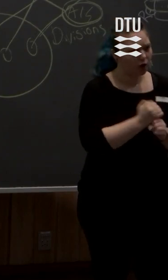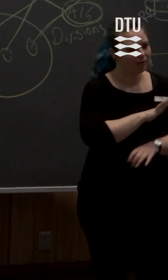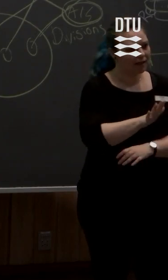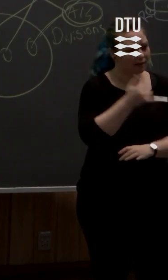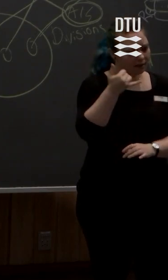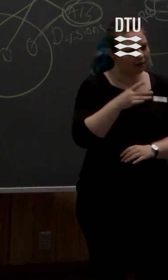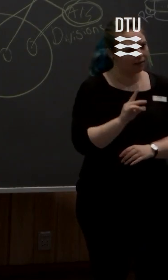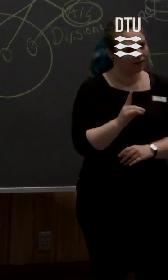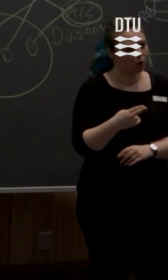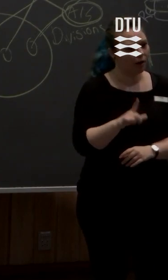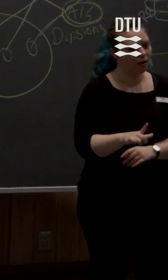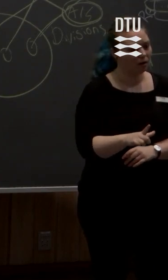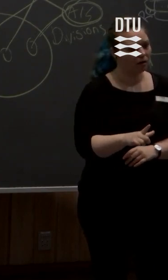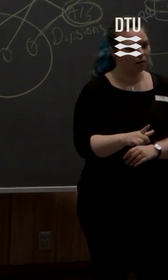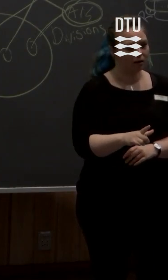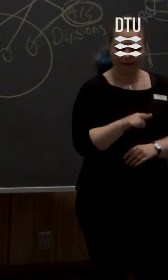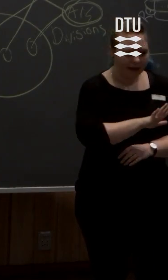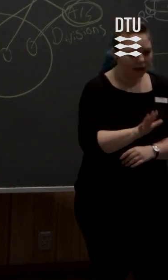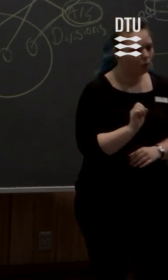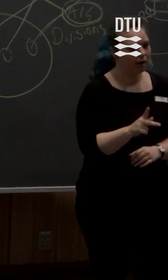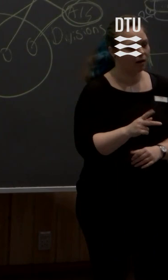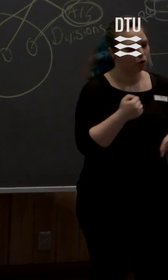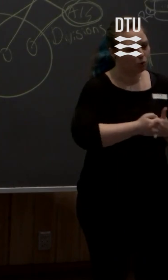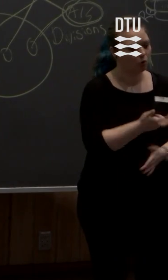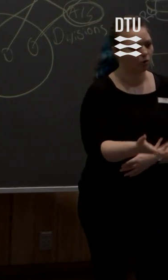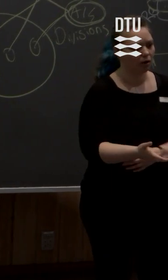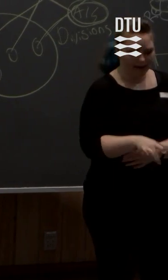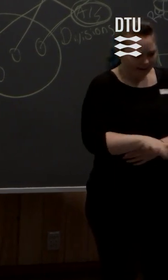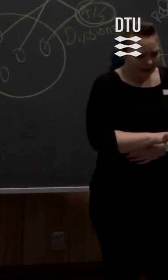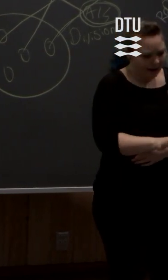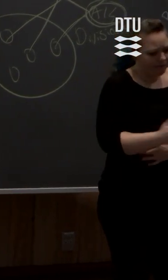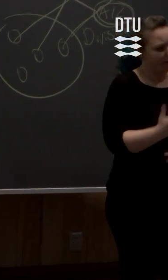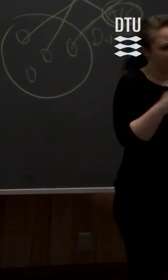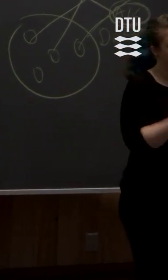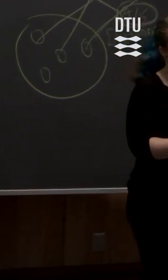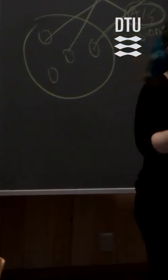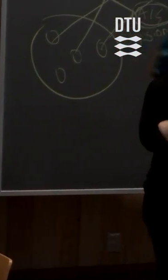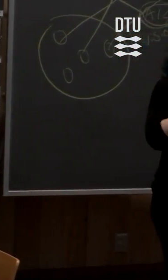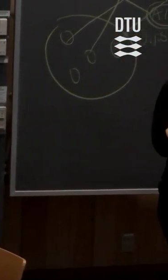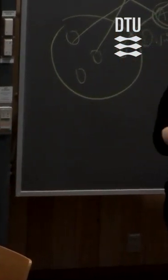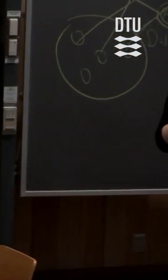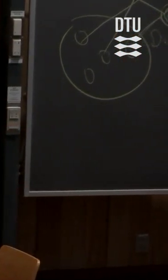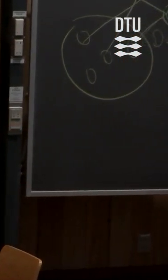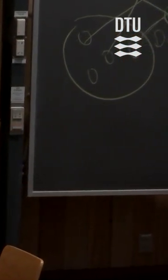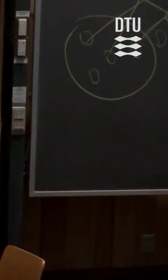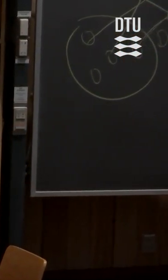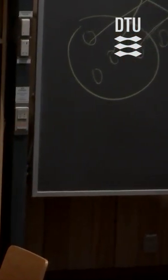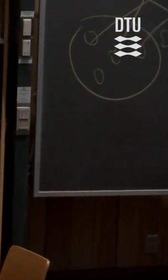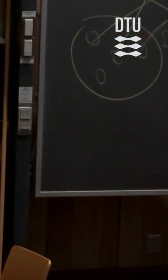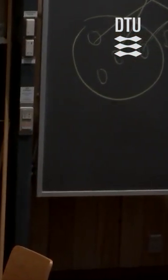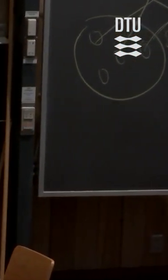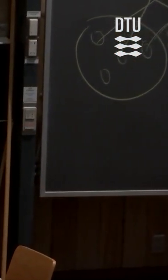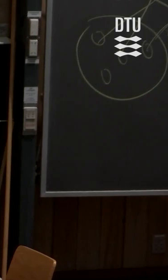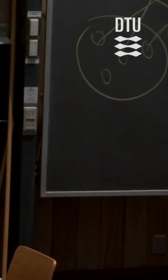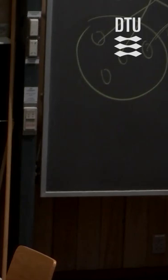That's not the DHL way. It's not okay to hit anyone. It's not what we do in this community across countries.